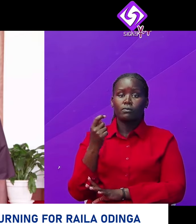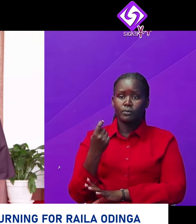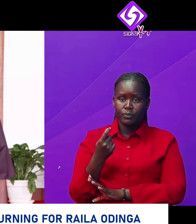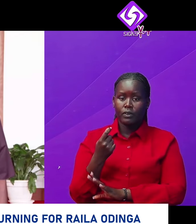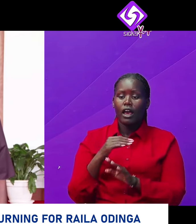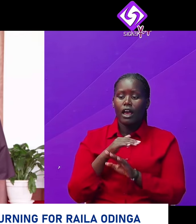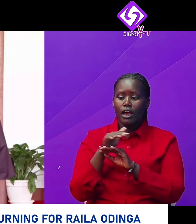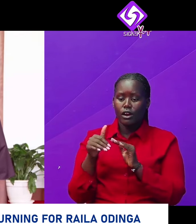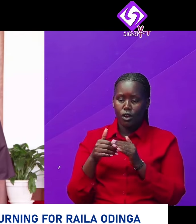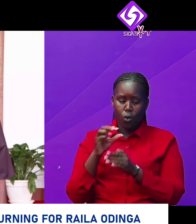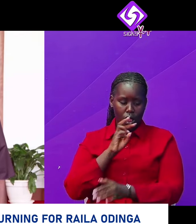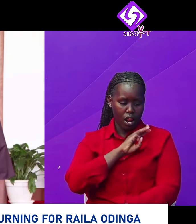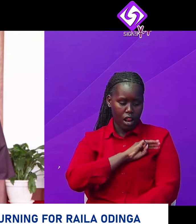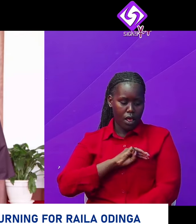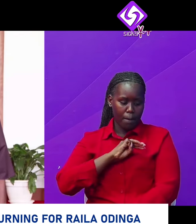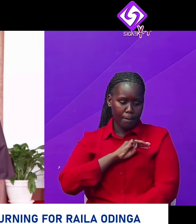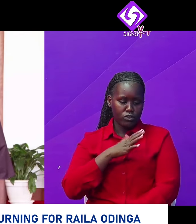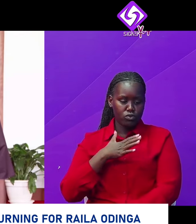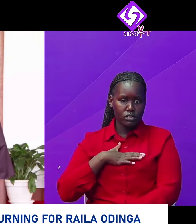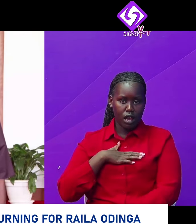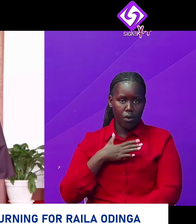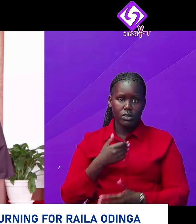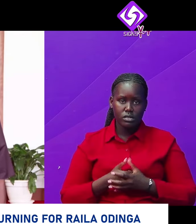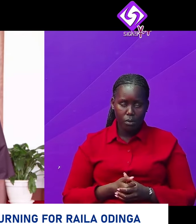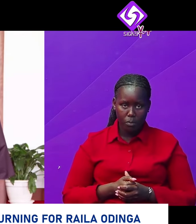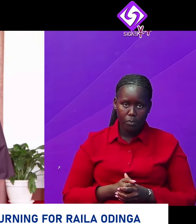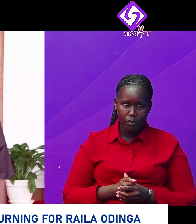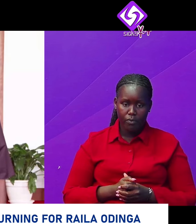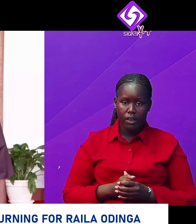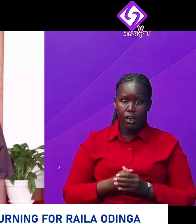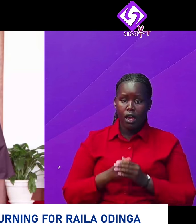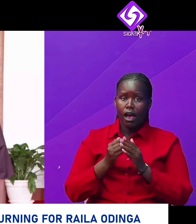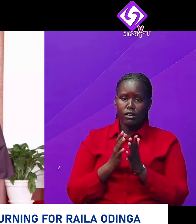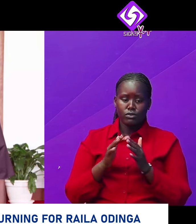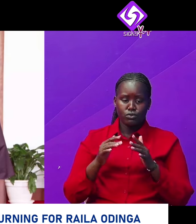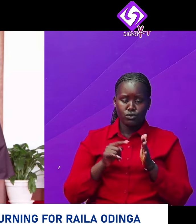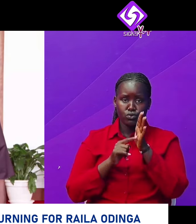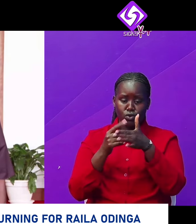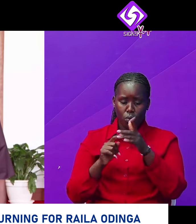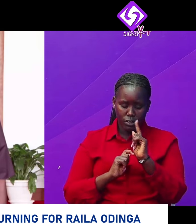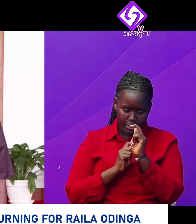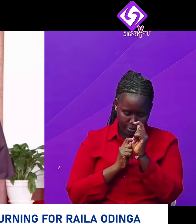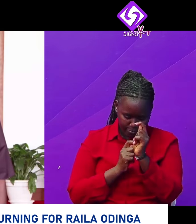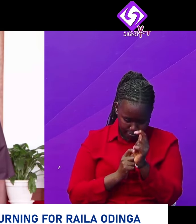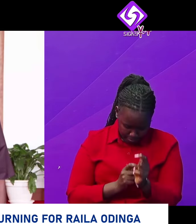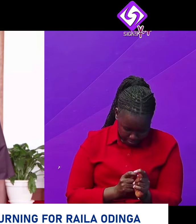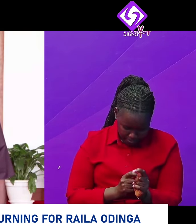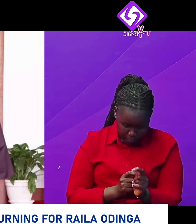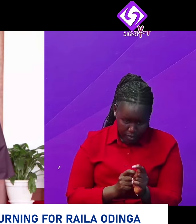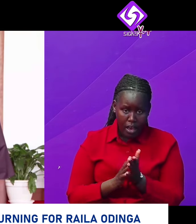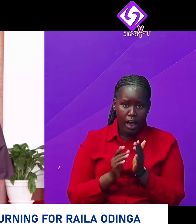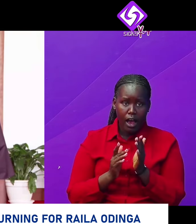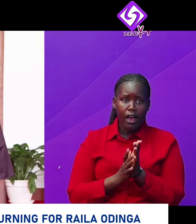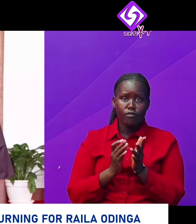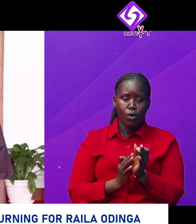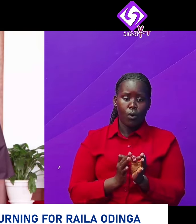our missions abroad. As a mark of respect, I have postponed all